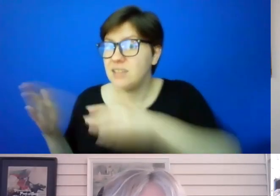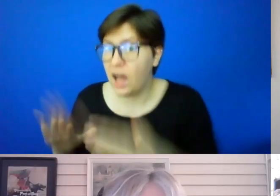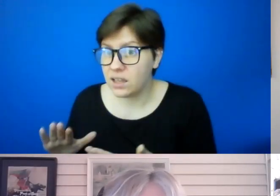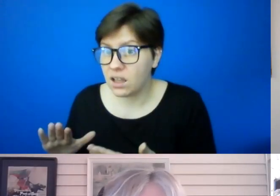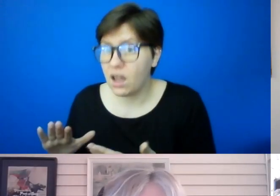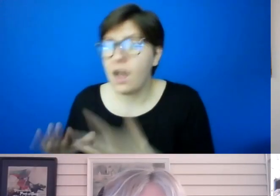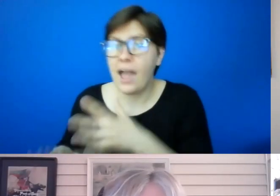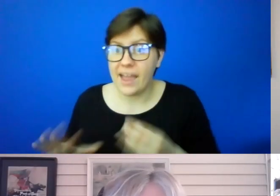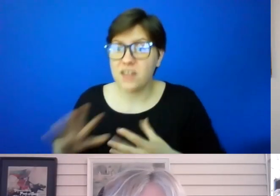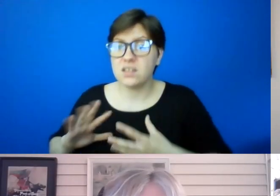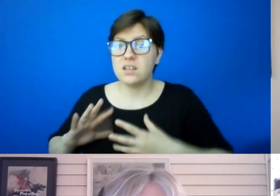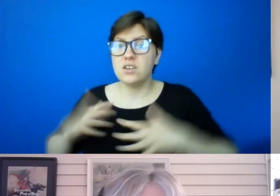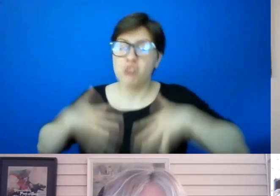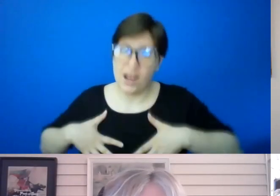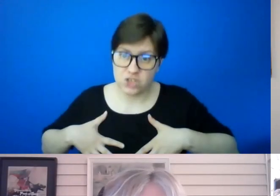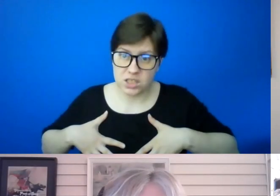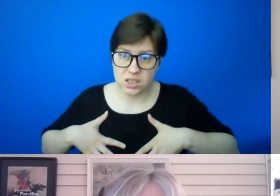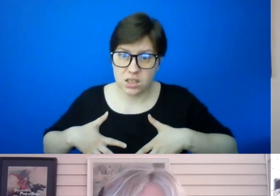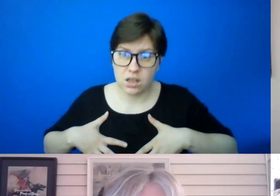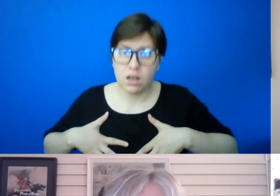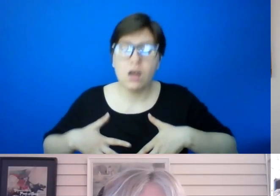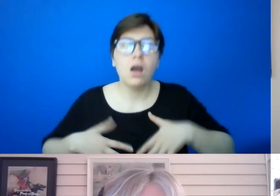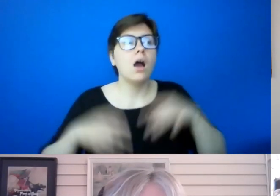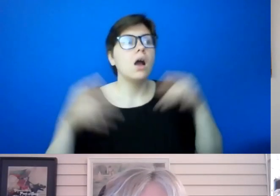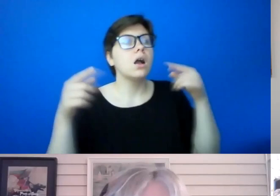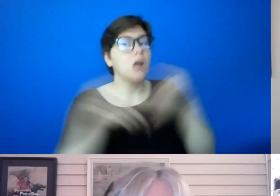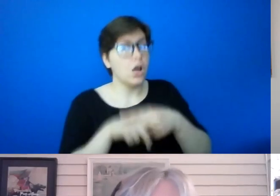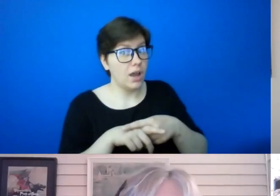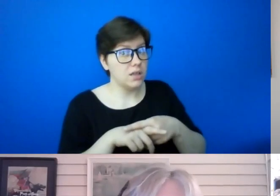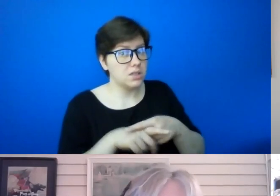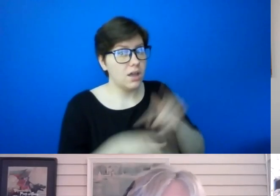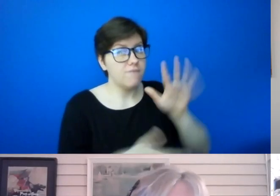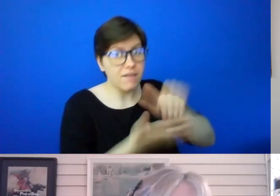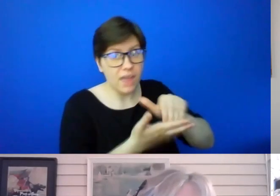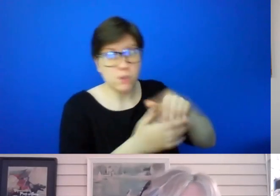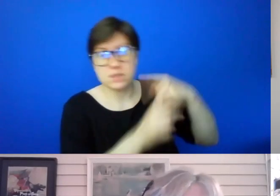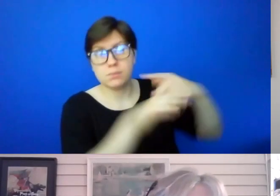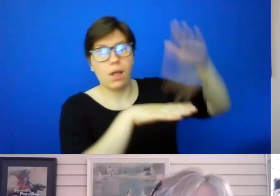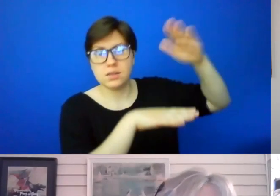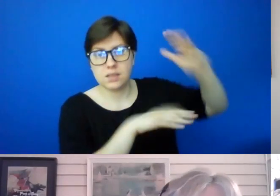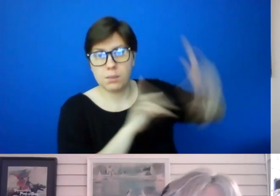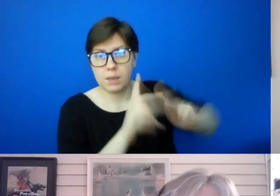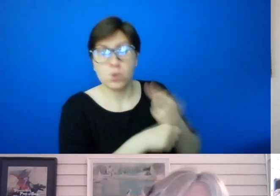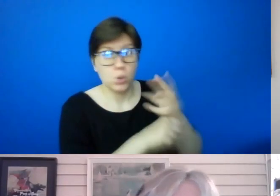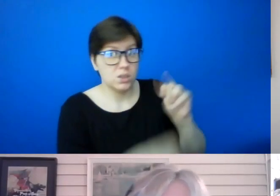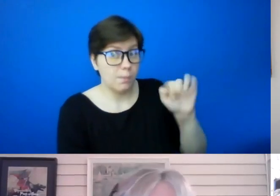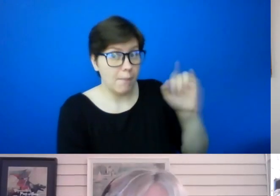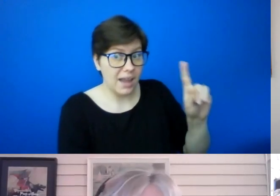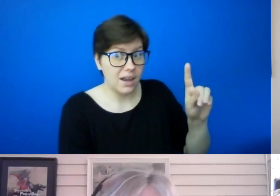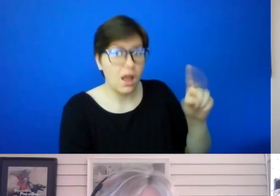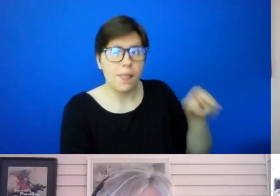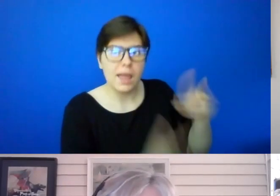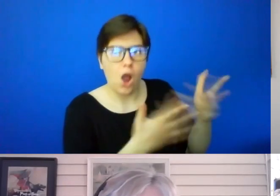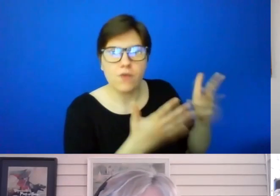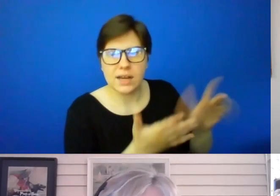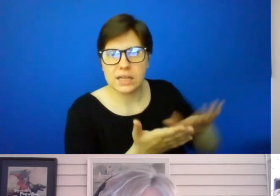tragic. In contrast, the 5,000 plus people who have used MAIDE in the United States, they are already